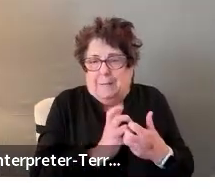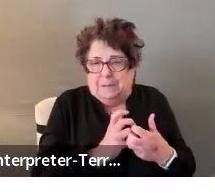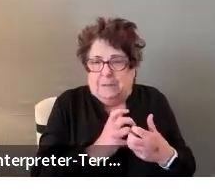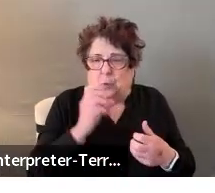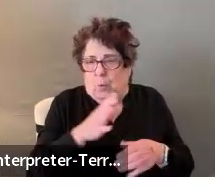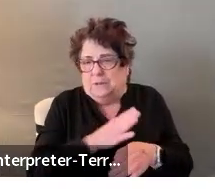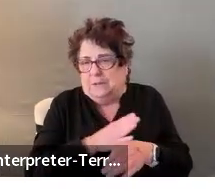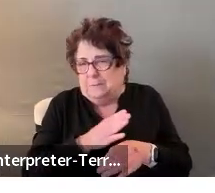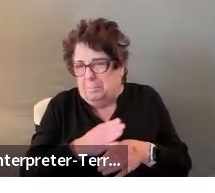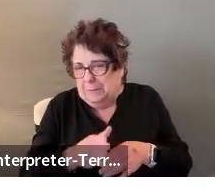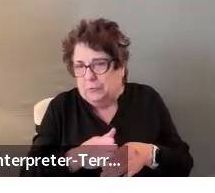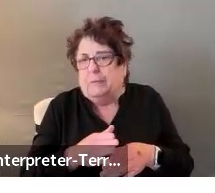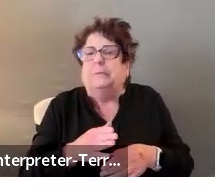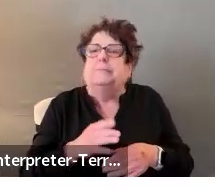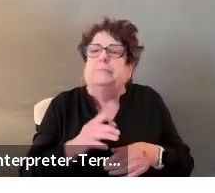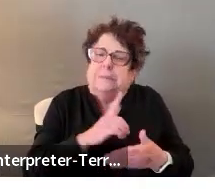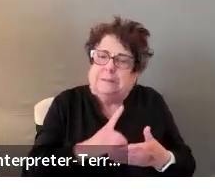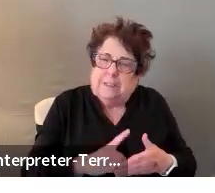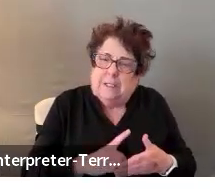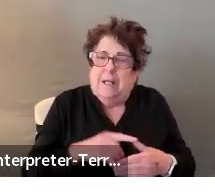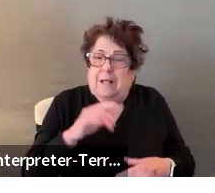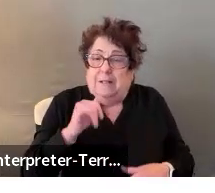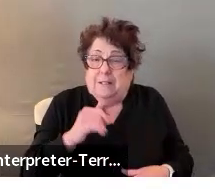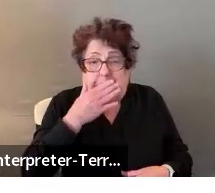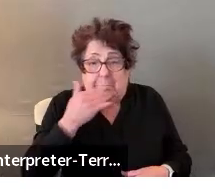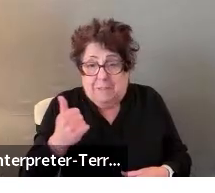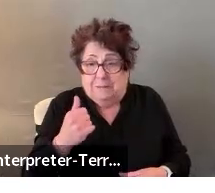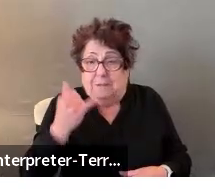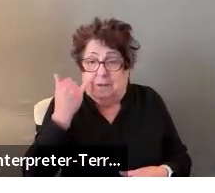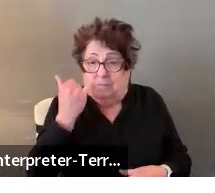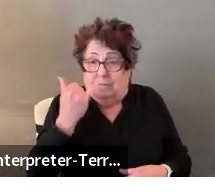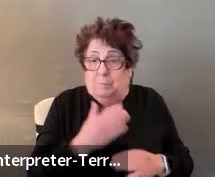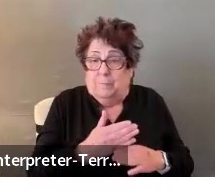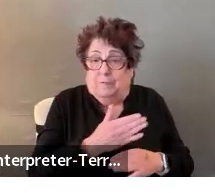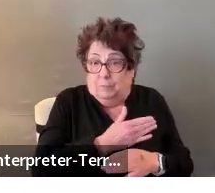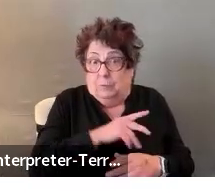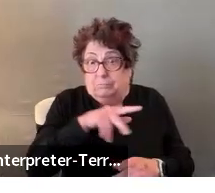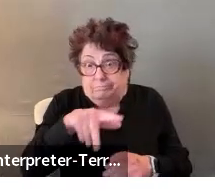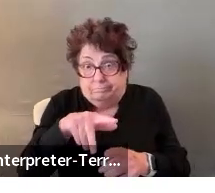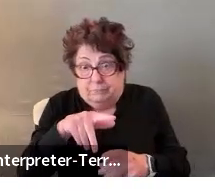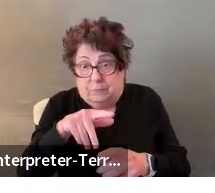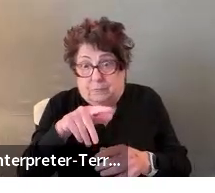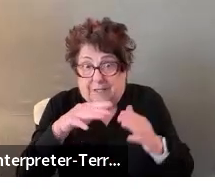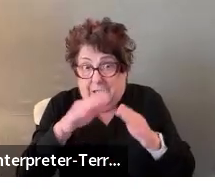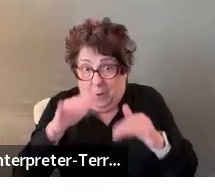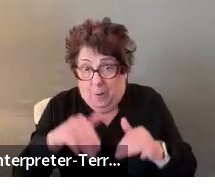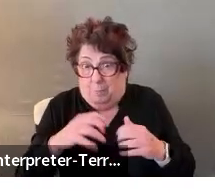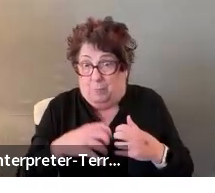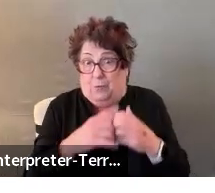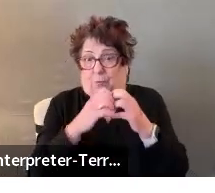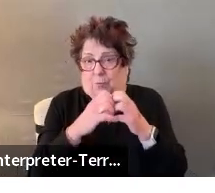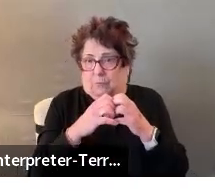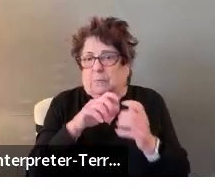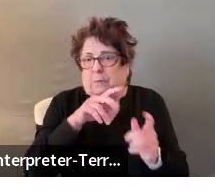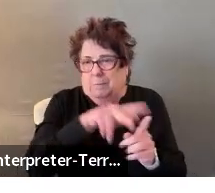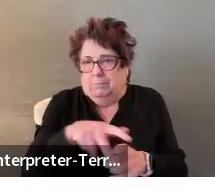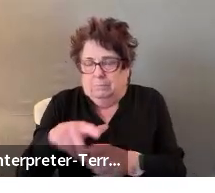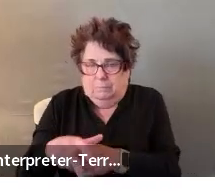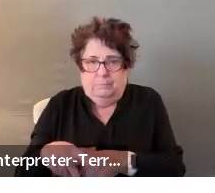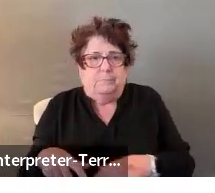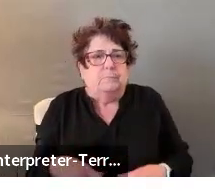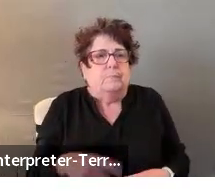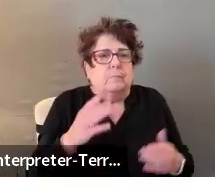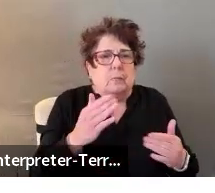AT before they are built or produced. Durable medical equipment, or DME, is equipment that